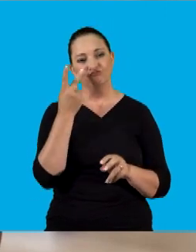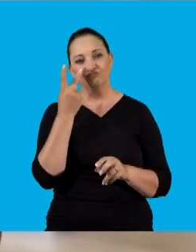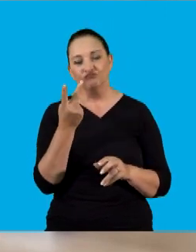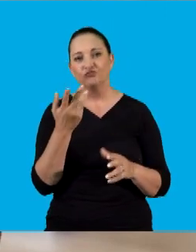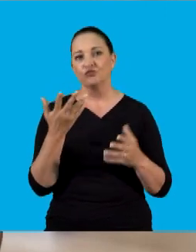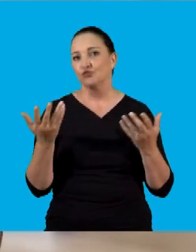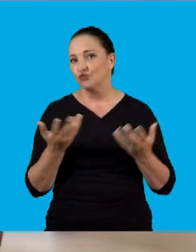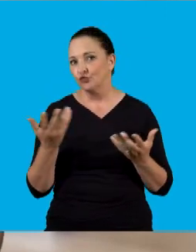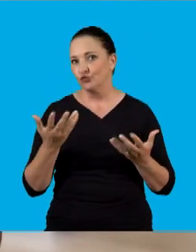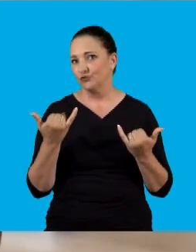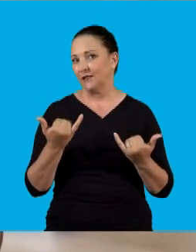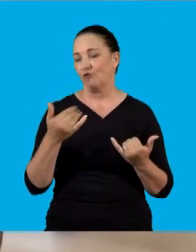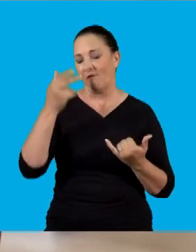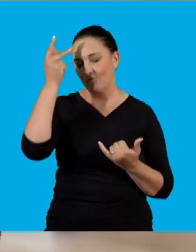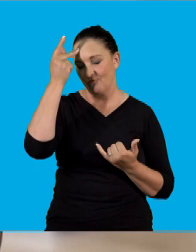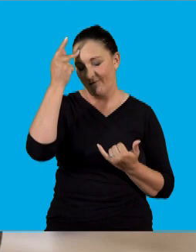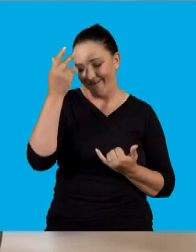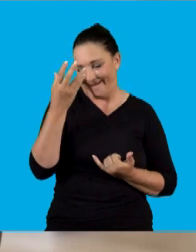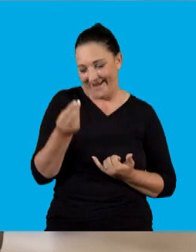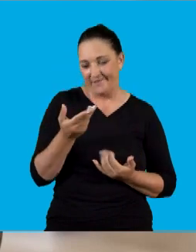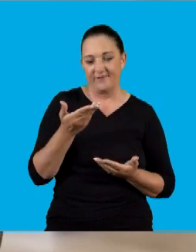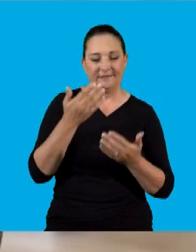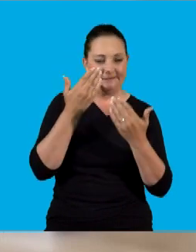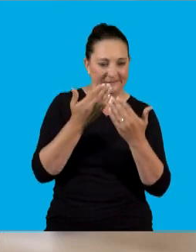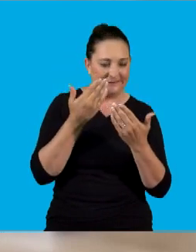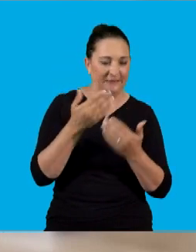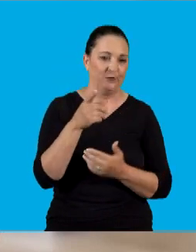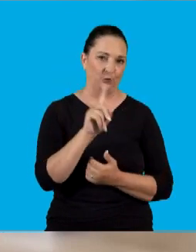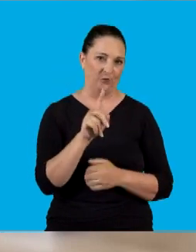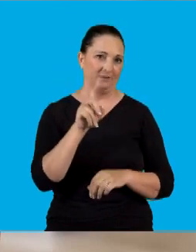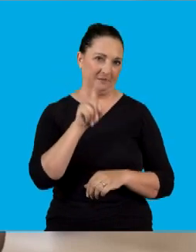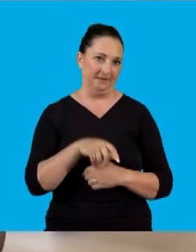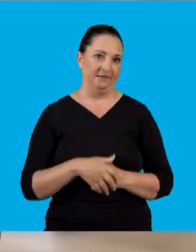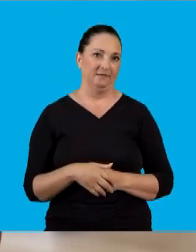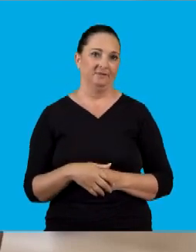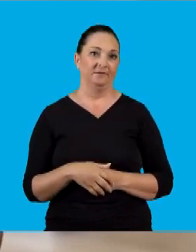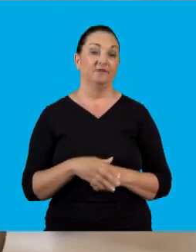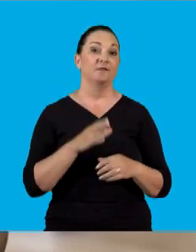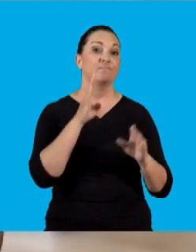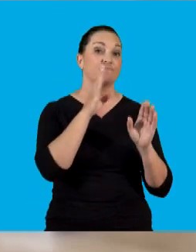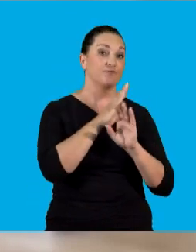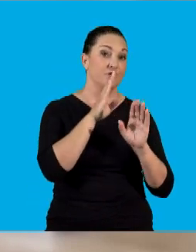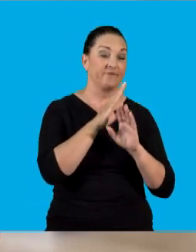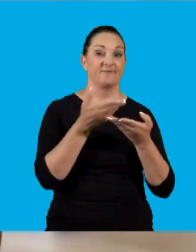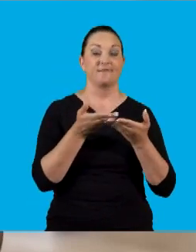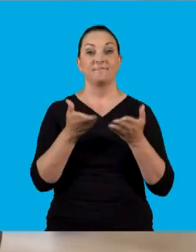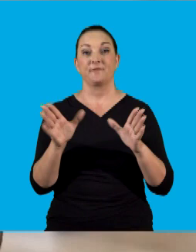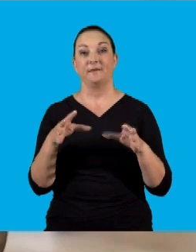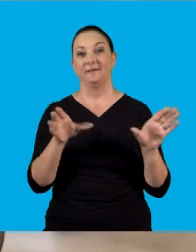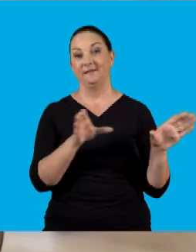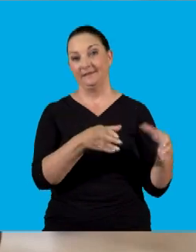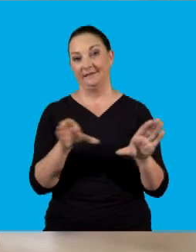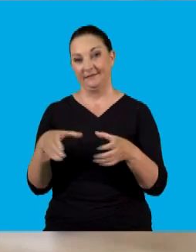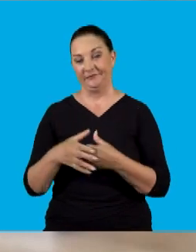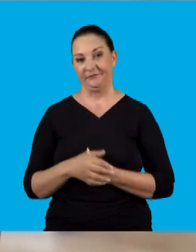check where are you in terms of the knowledge that you have regarding this topic that we were doing, which is the private and public